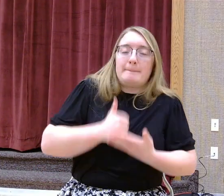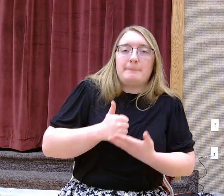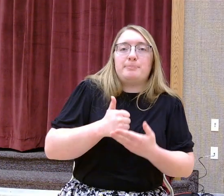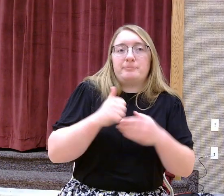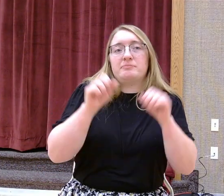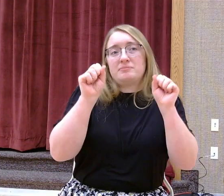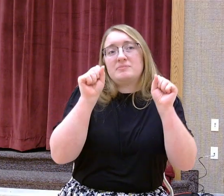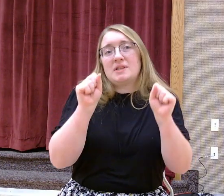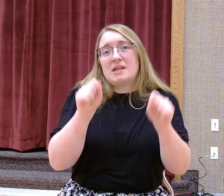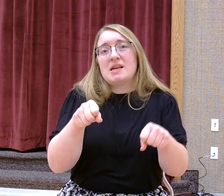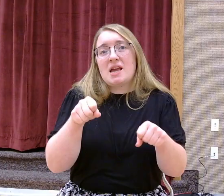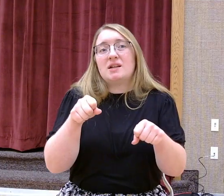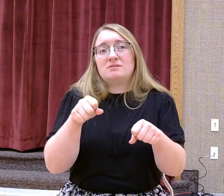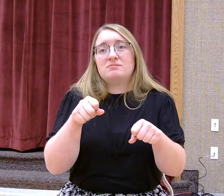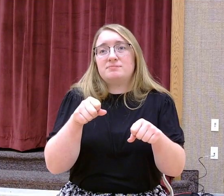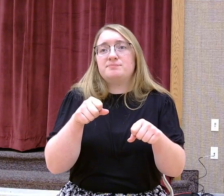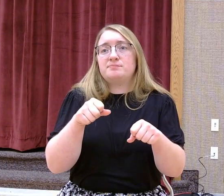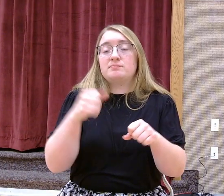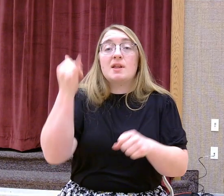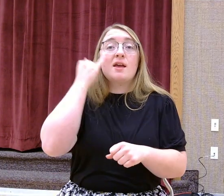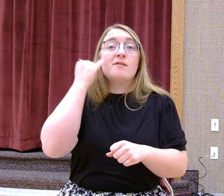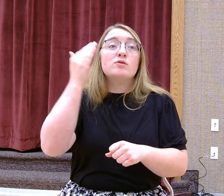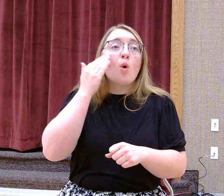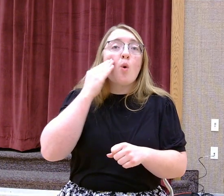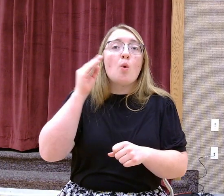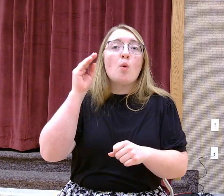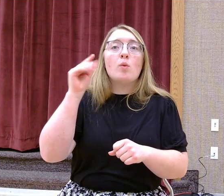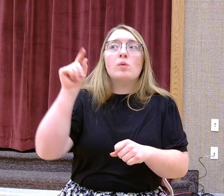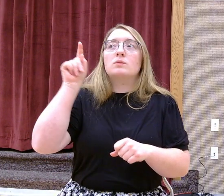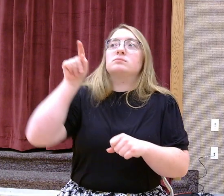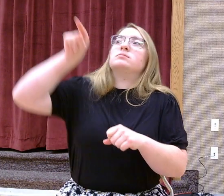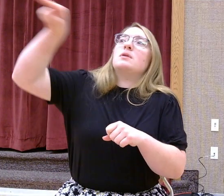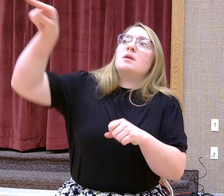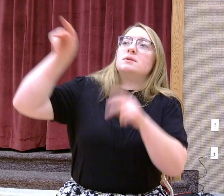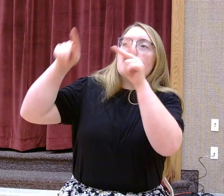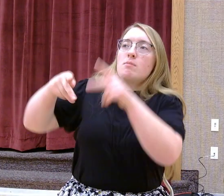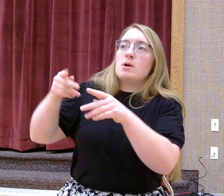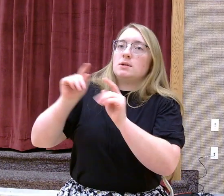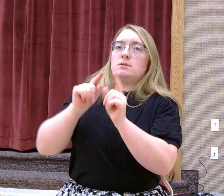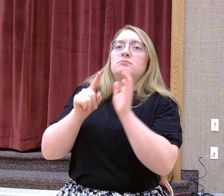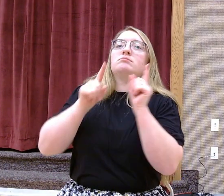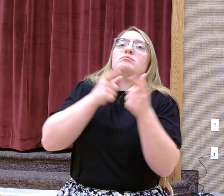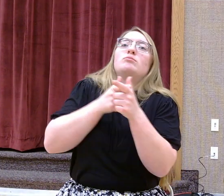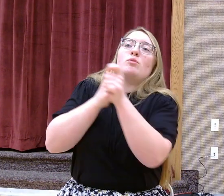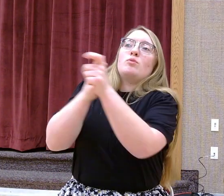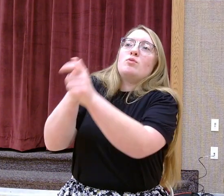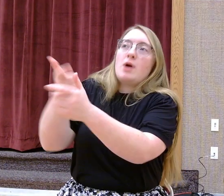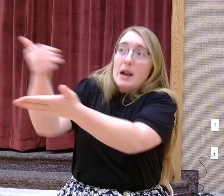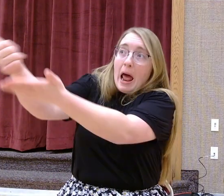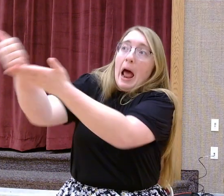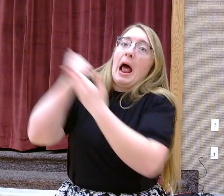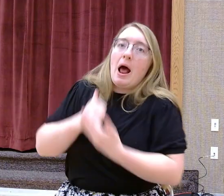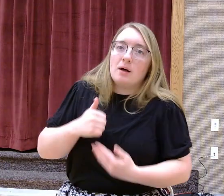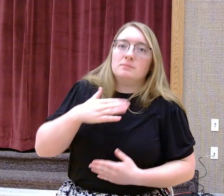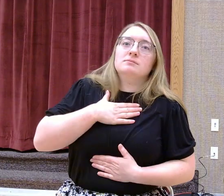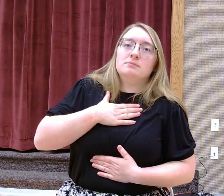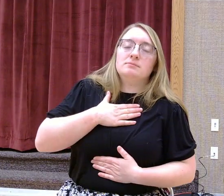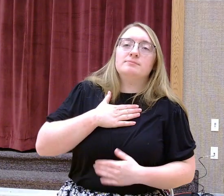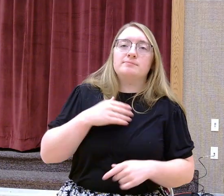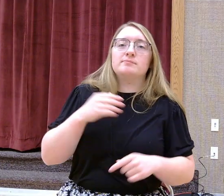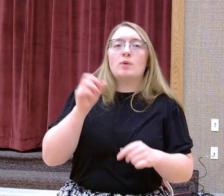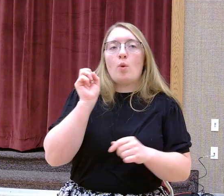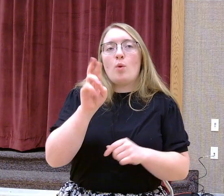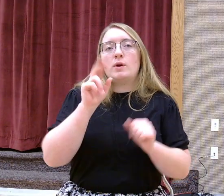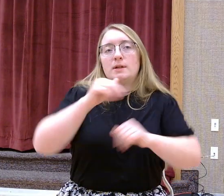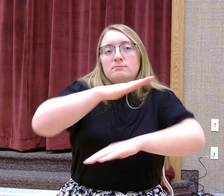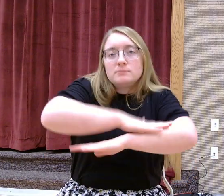would be my other advice. If you know somebody close by, run and get help. But yeah, if you can kind of get on a counter or something and put that force